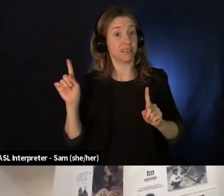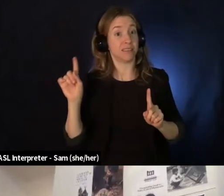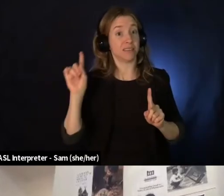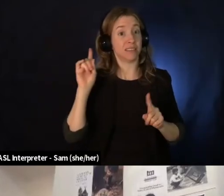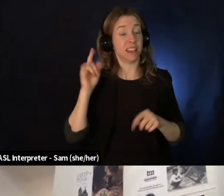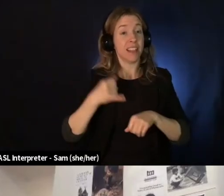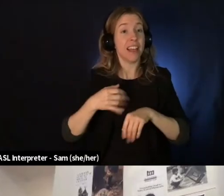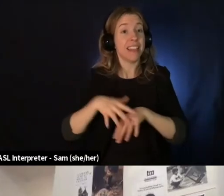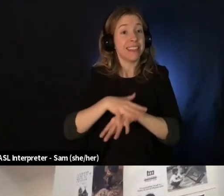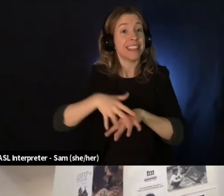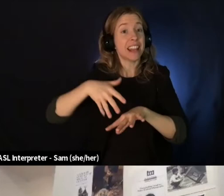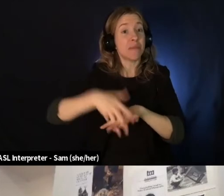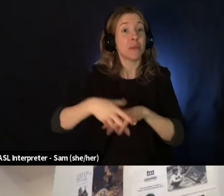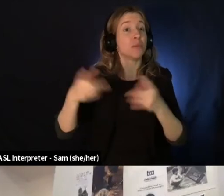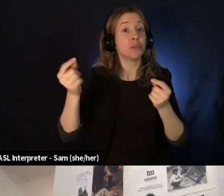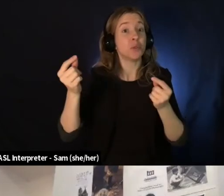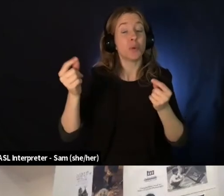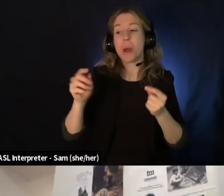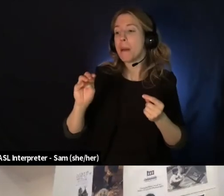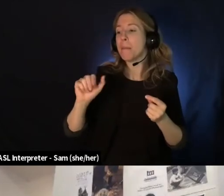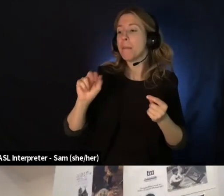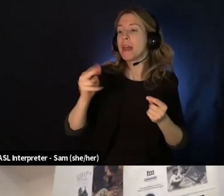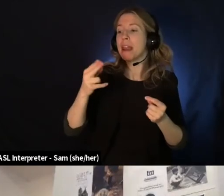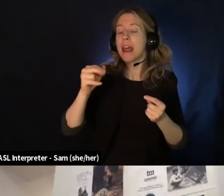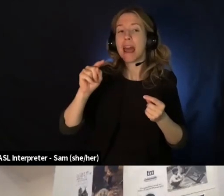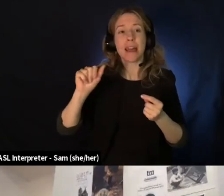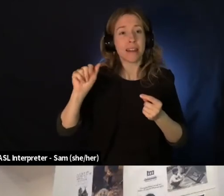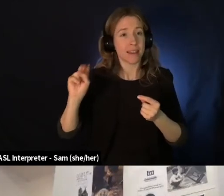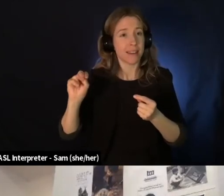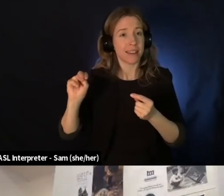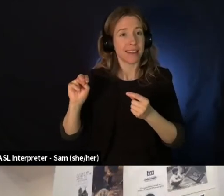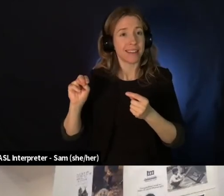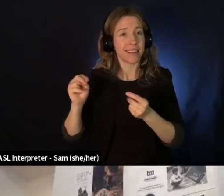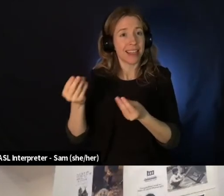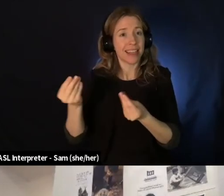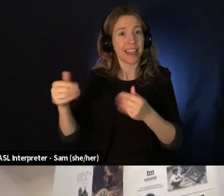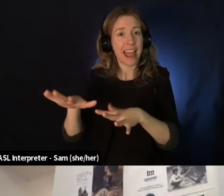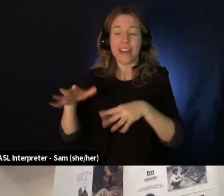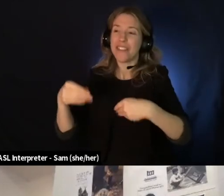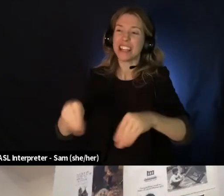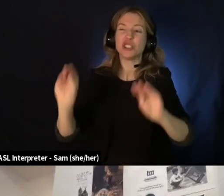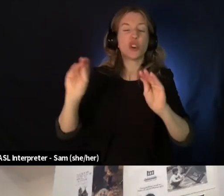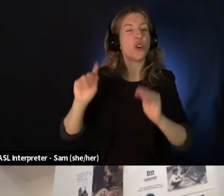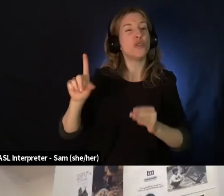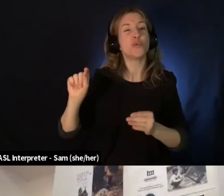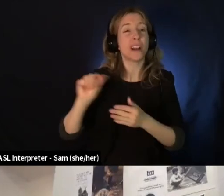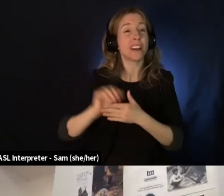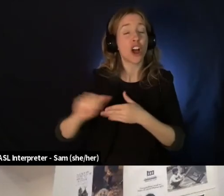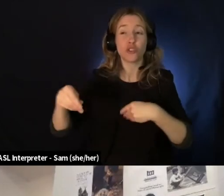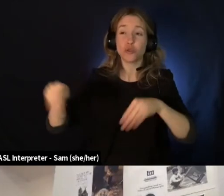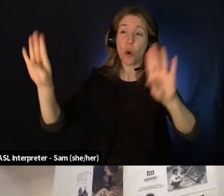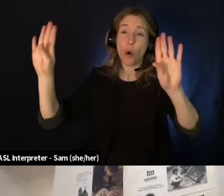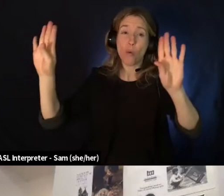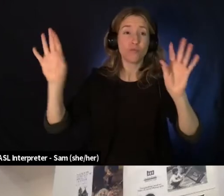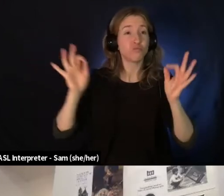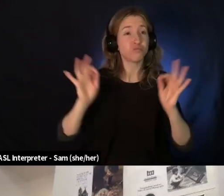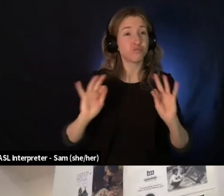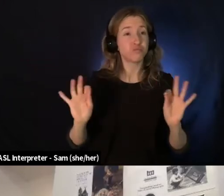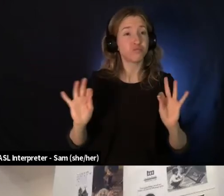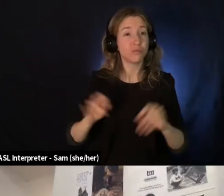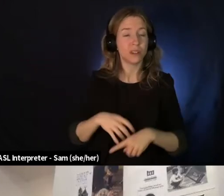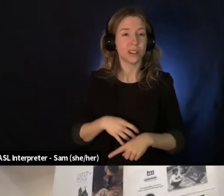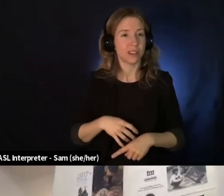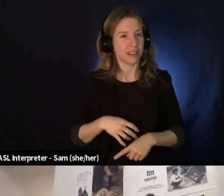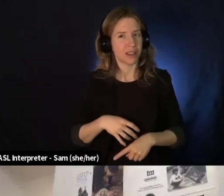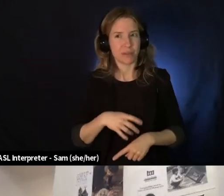That's all that they know. I mean, who were the Lenape? For most people in New York City or